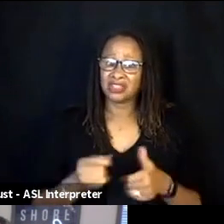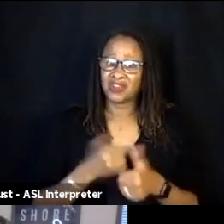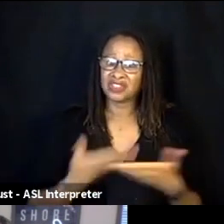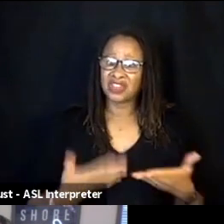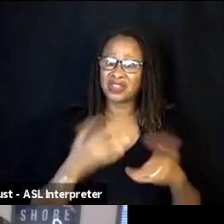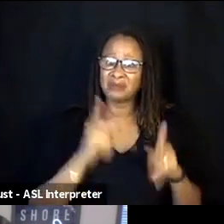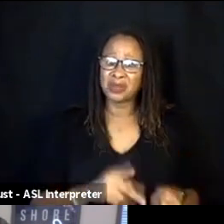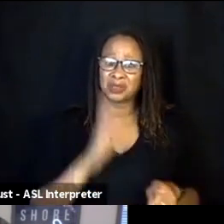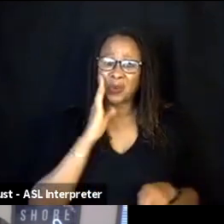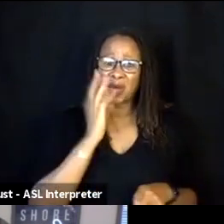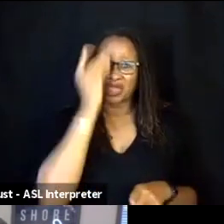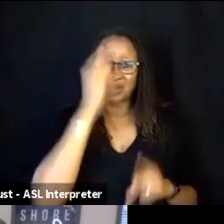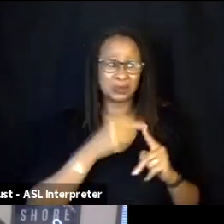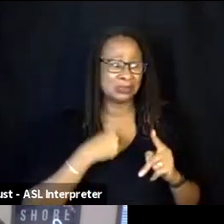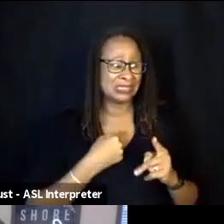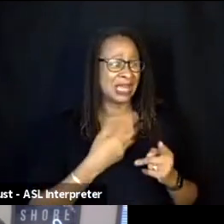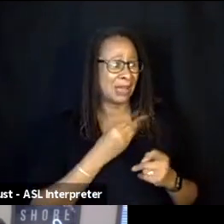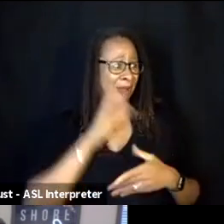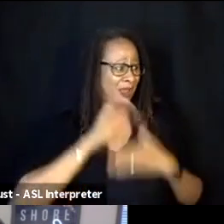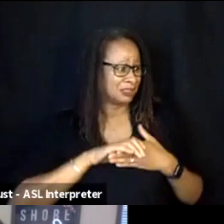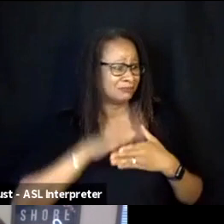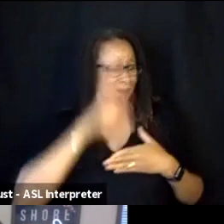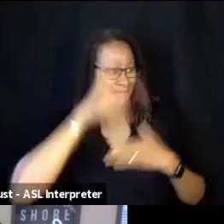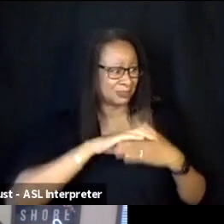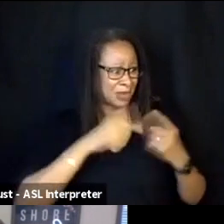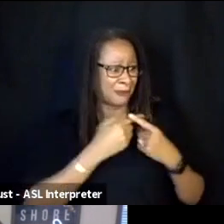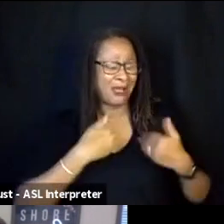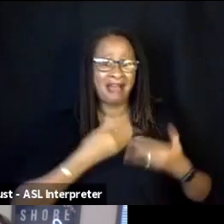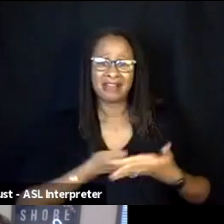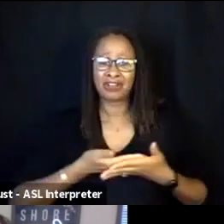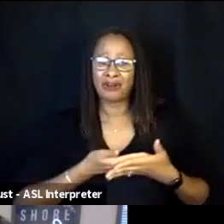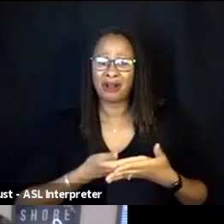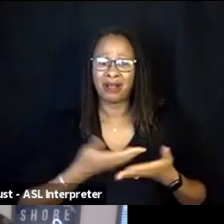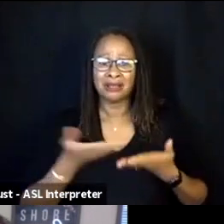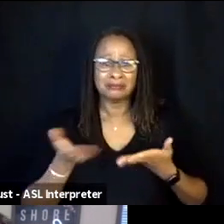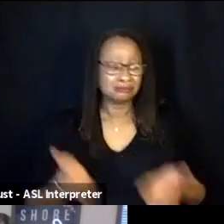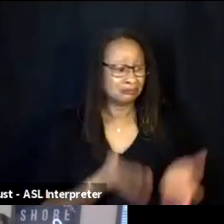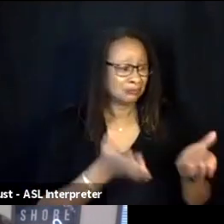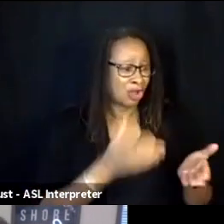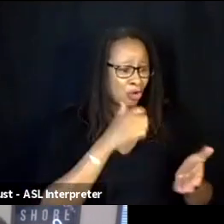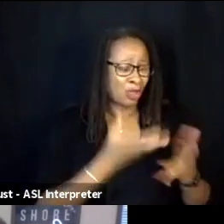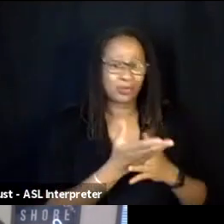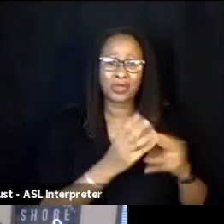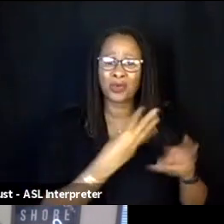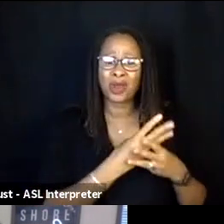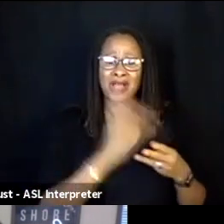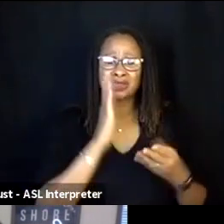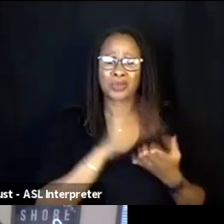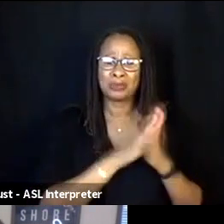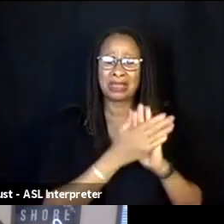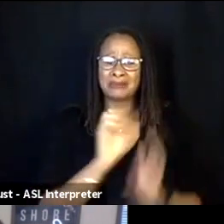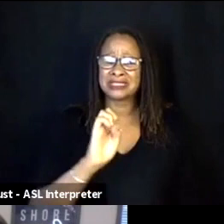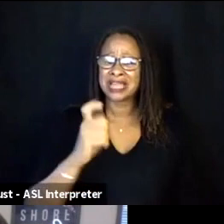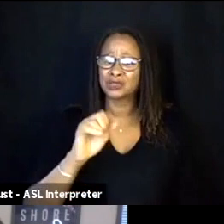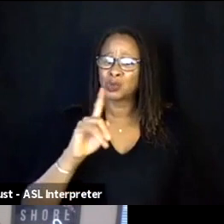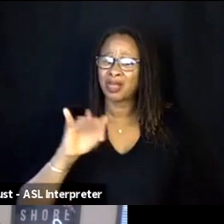to say to me and my husband, by the way, about having a girl, like shepherding a girl through the world. Immediately she's going to be sexualized, and before